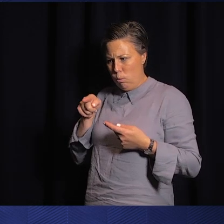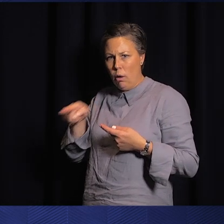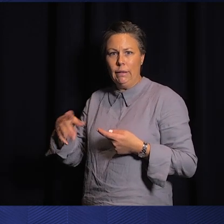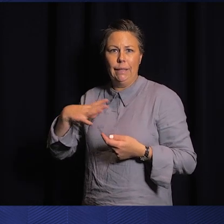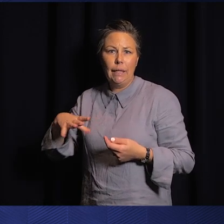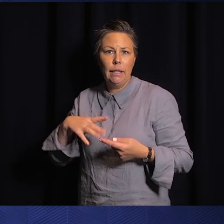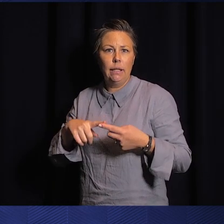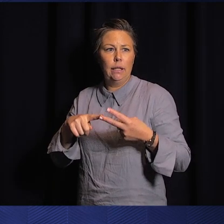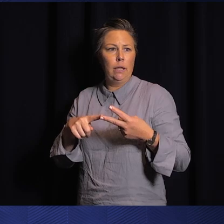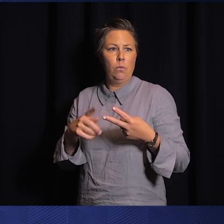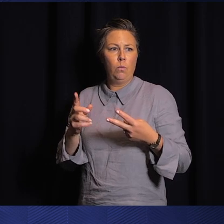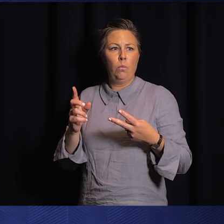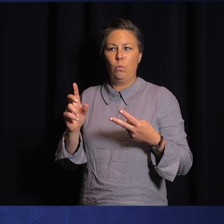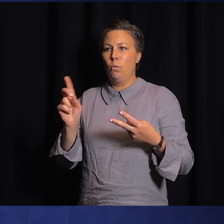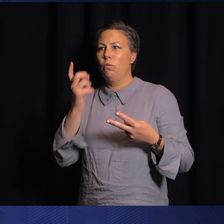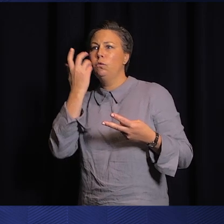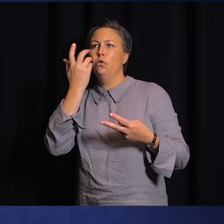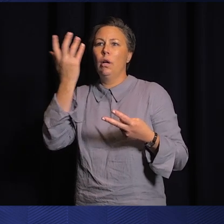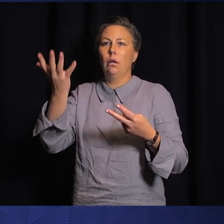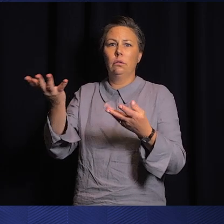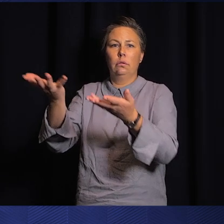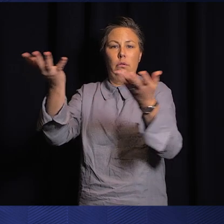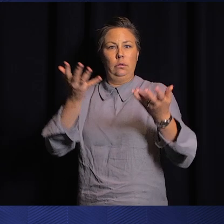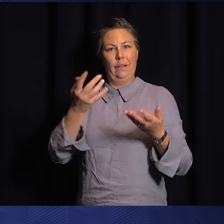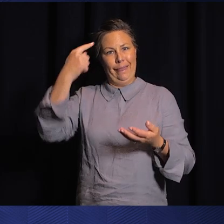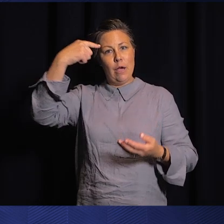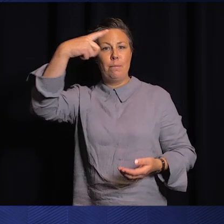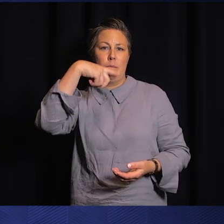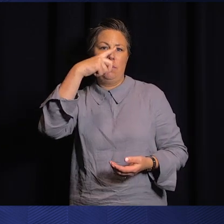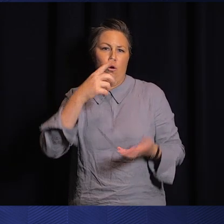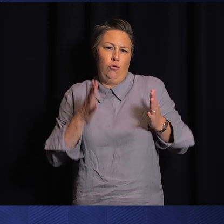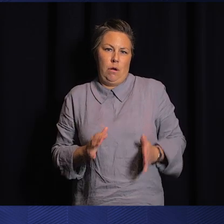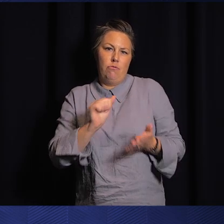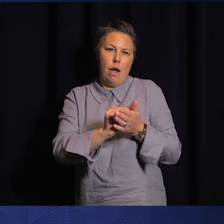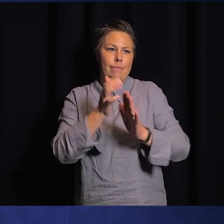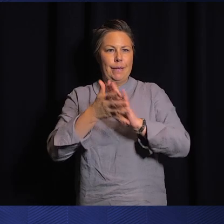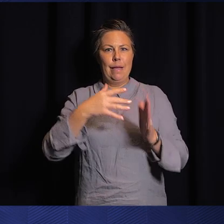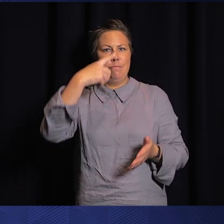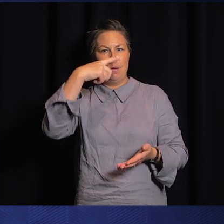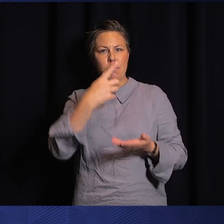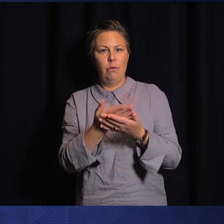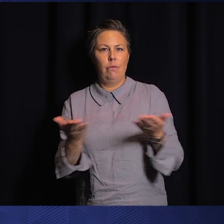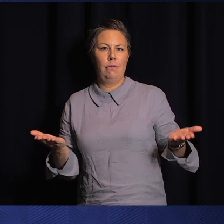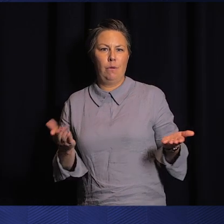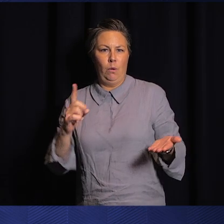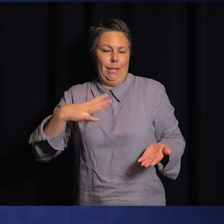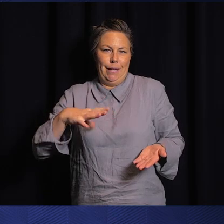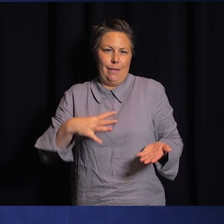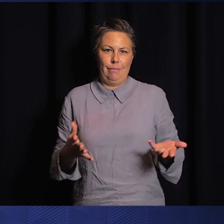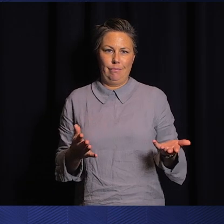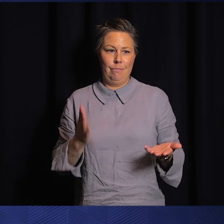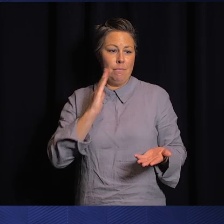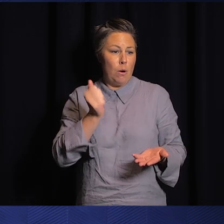come from or may be going. It's about people. Human rights are integral to people. They are universal. They